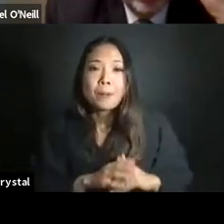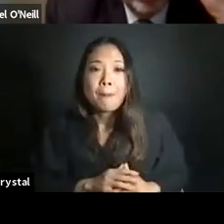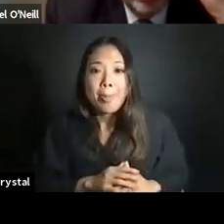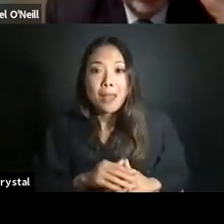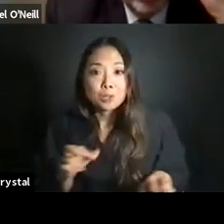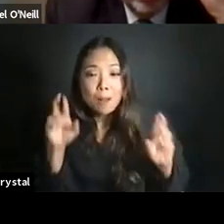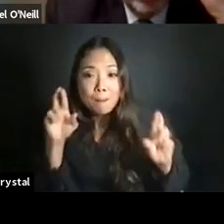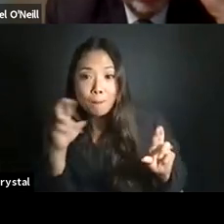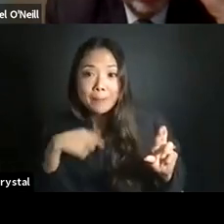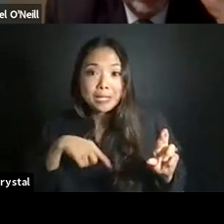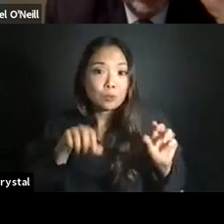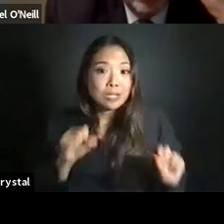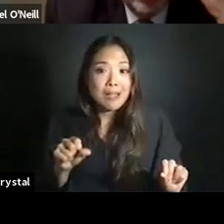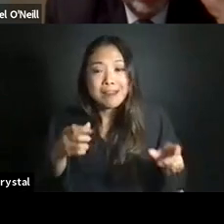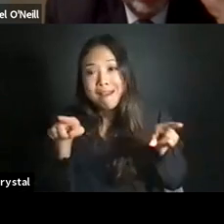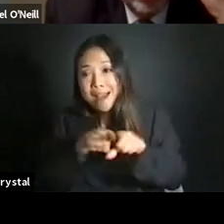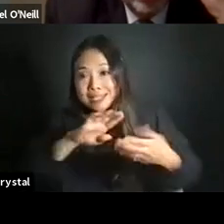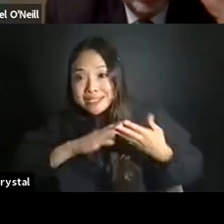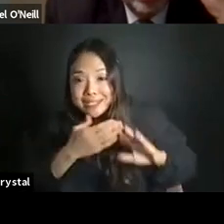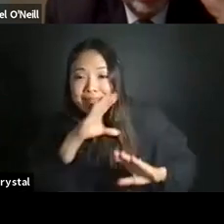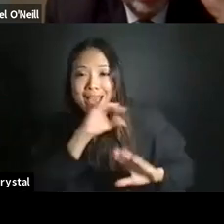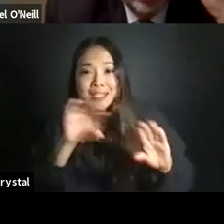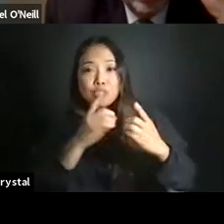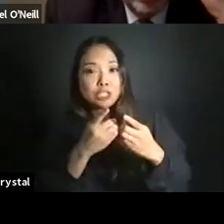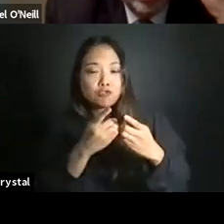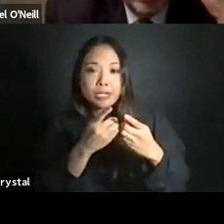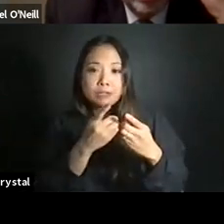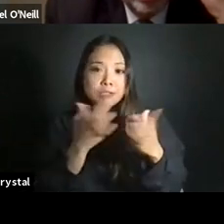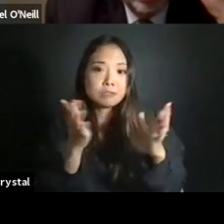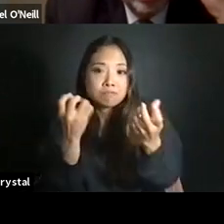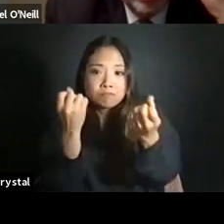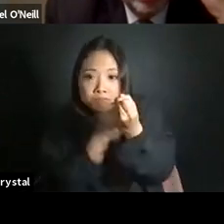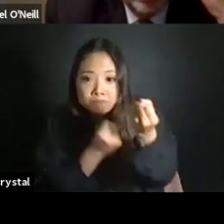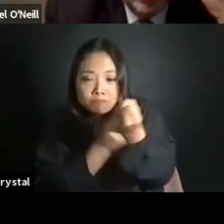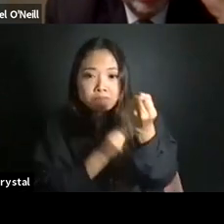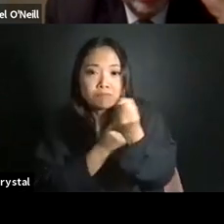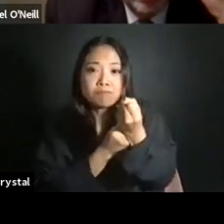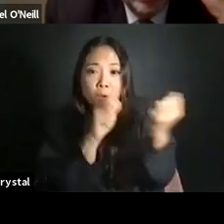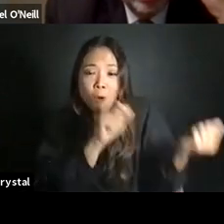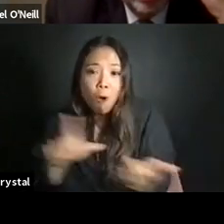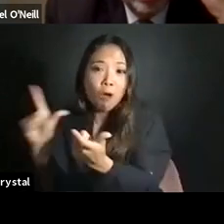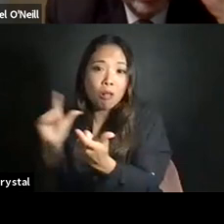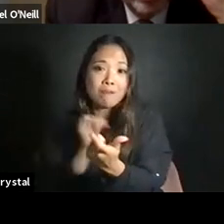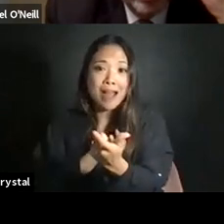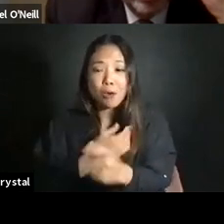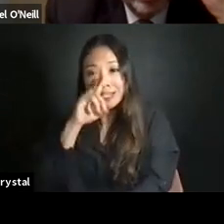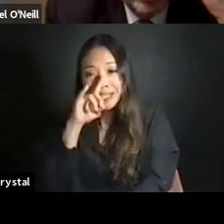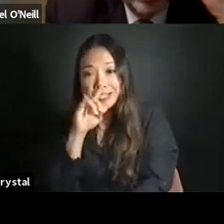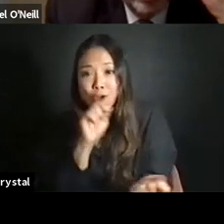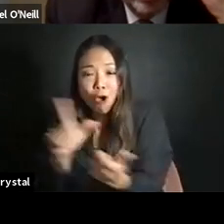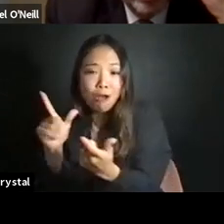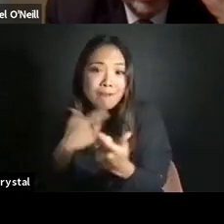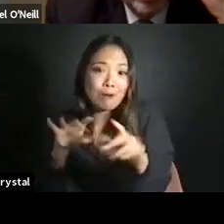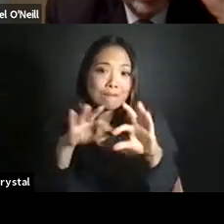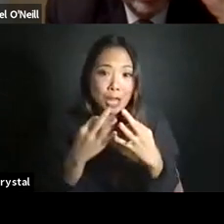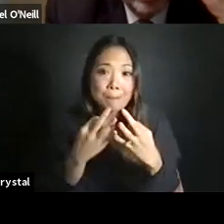district and as a city to really support all of our kids and families as we start this school year